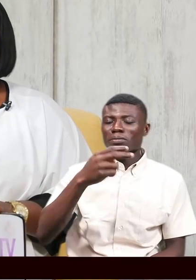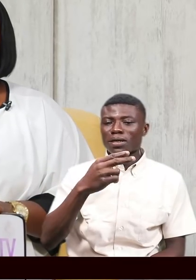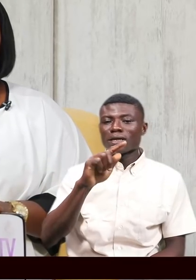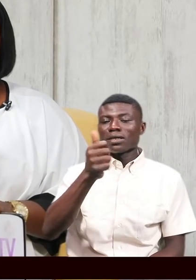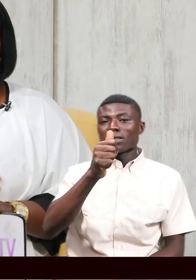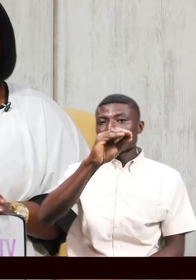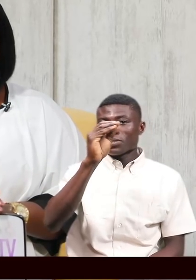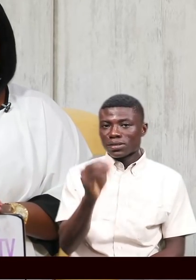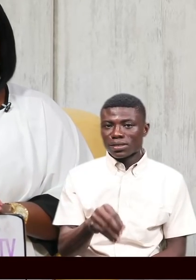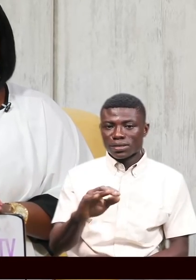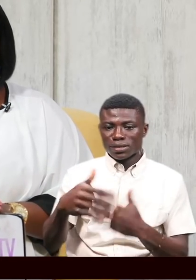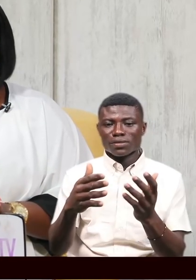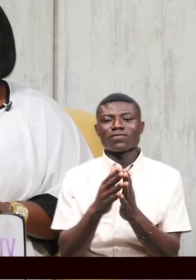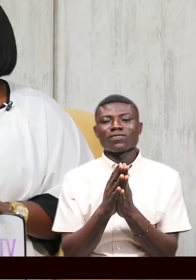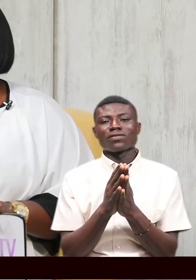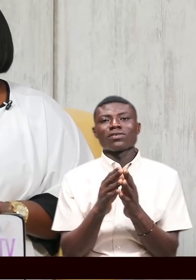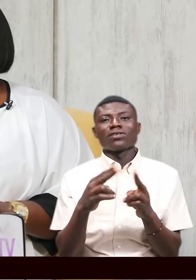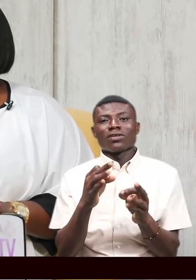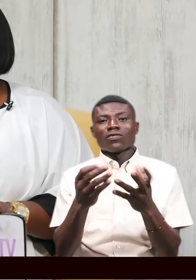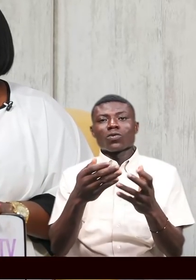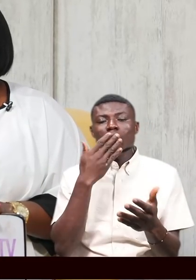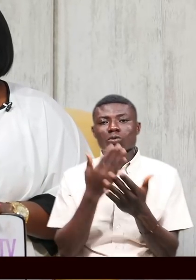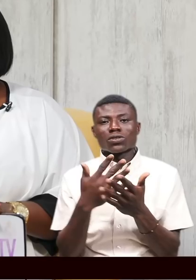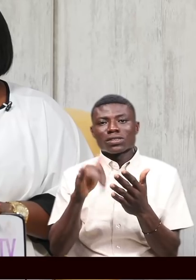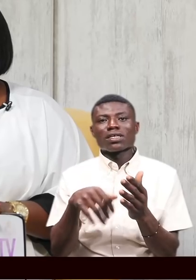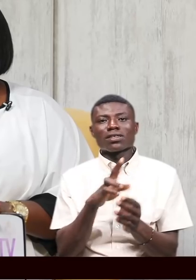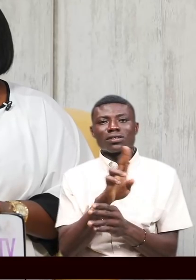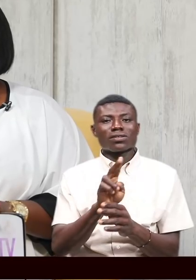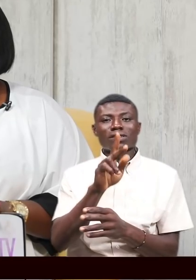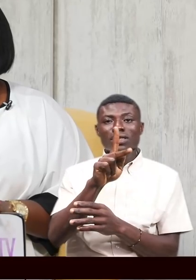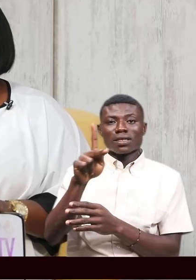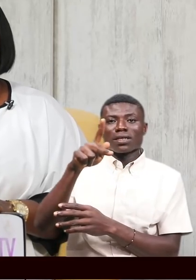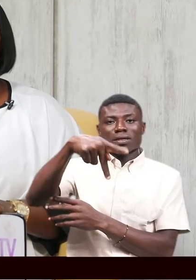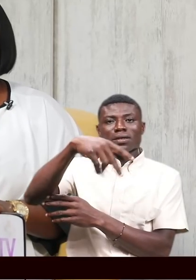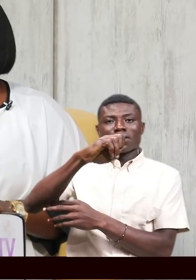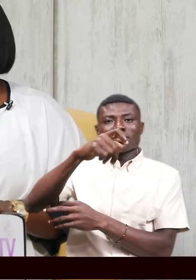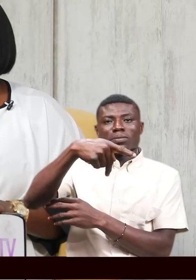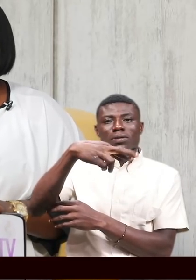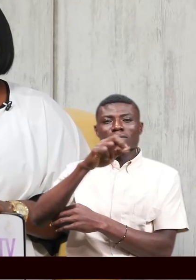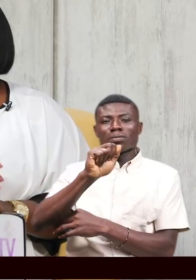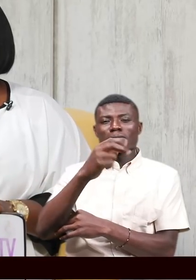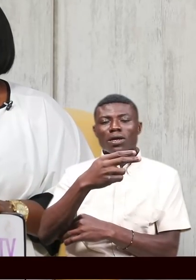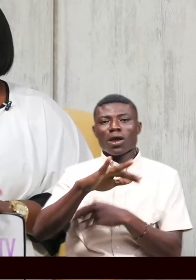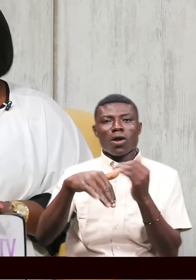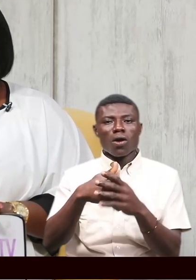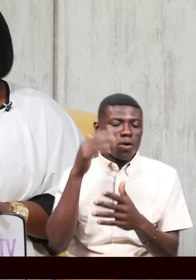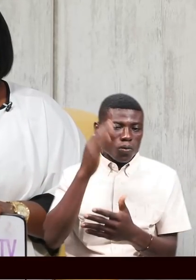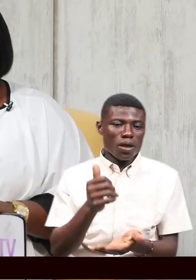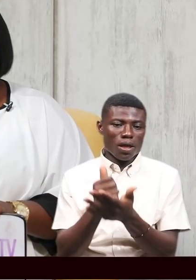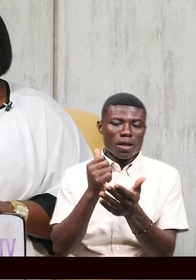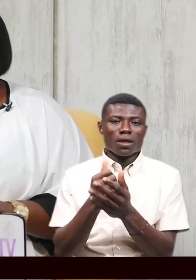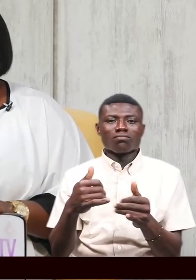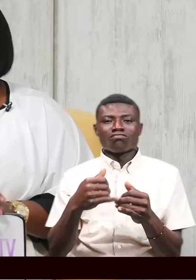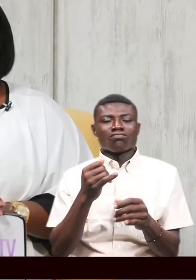was supreme coated roofing sheet. And just if I pay the crew dance, so KKB Pro ye. I don't cross any new anum dear. When you saw a ton dada,